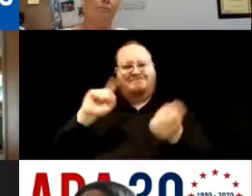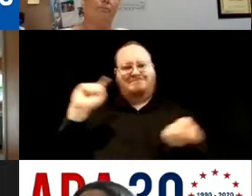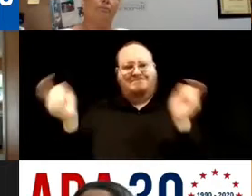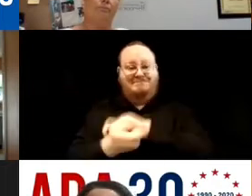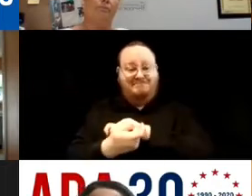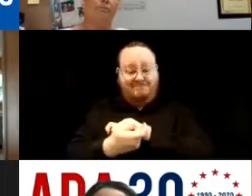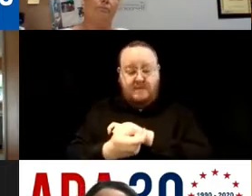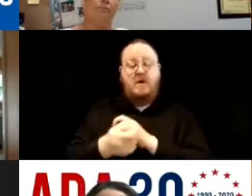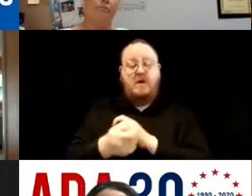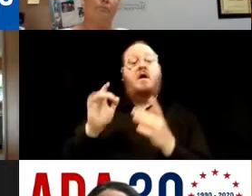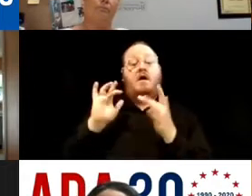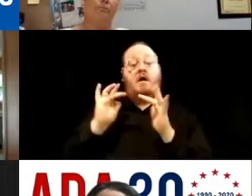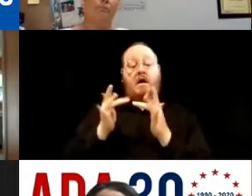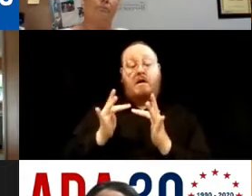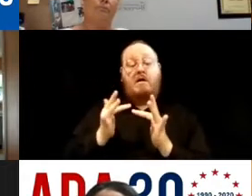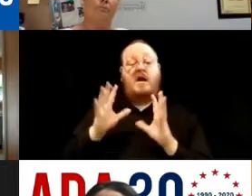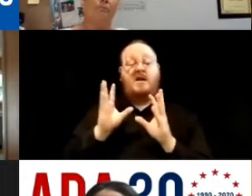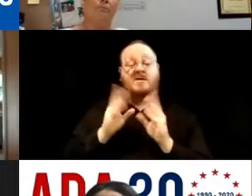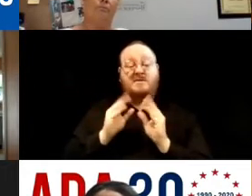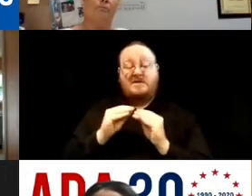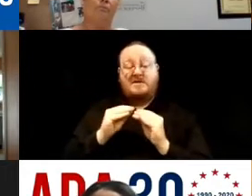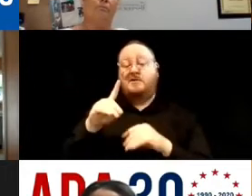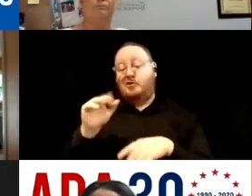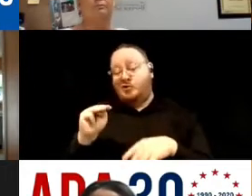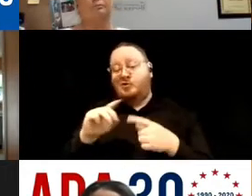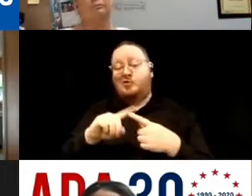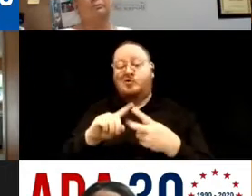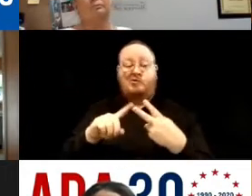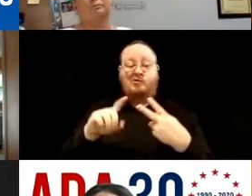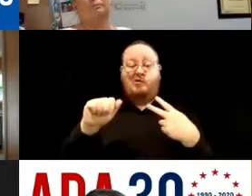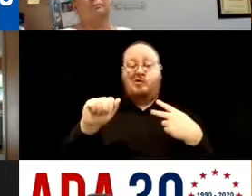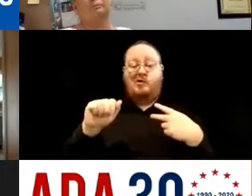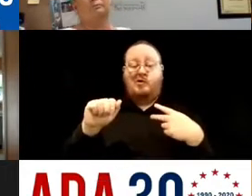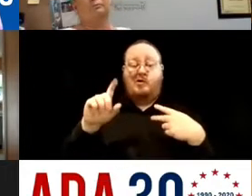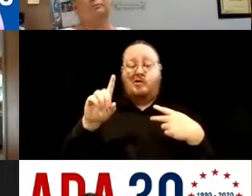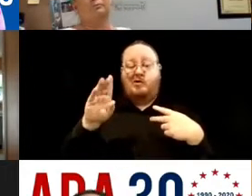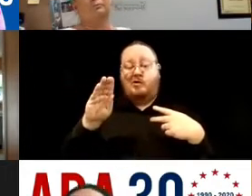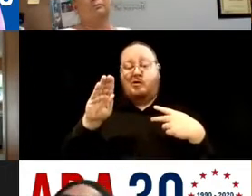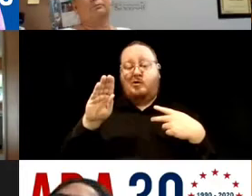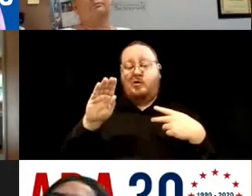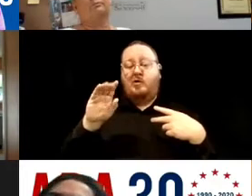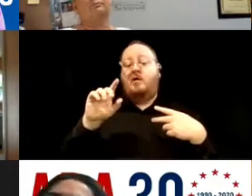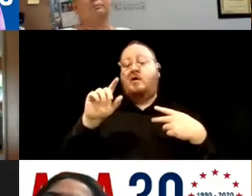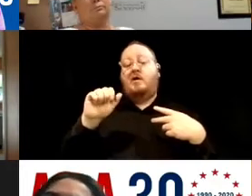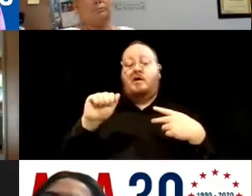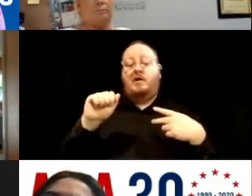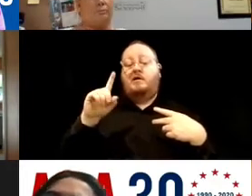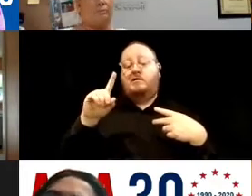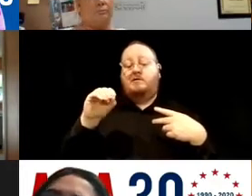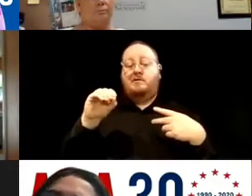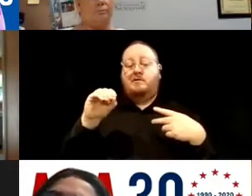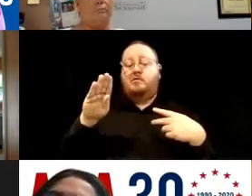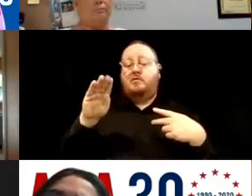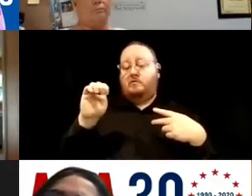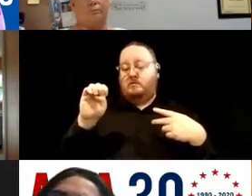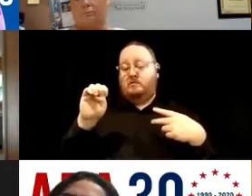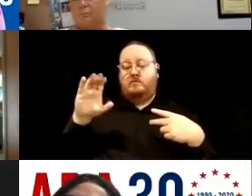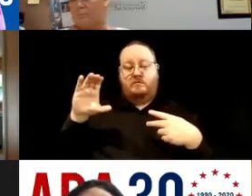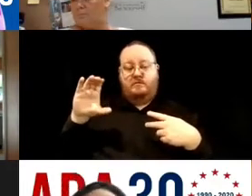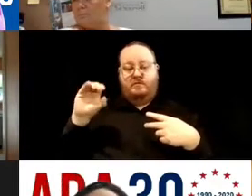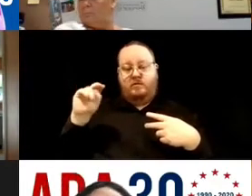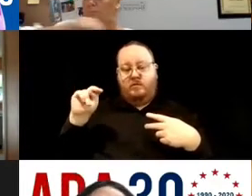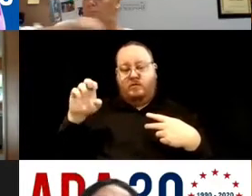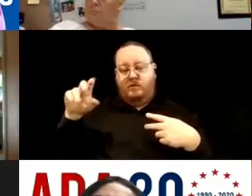online using things like Zoom or Adobe Connect, Skype, any number of those tools has really